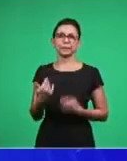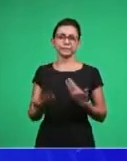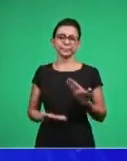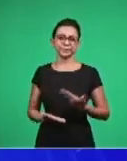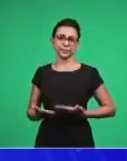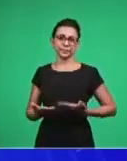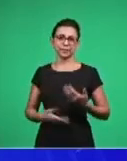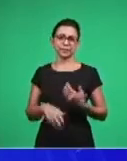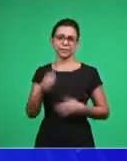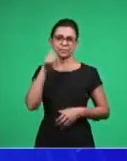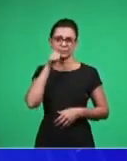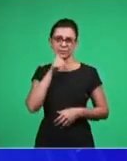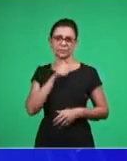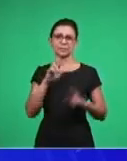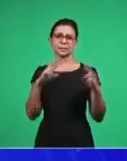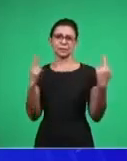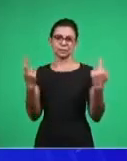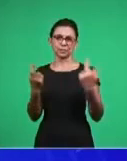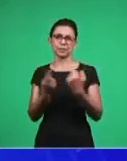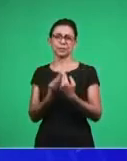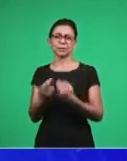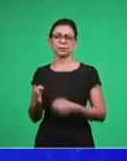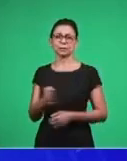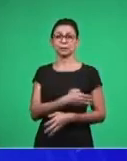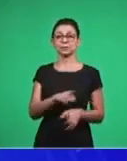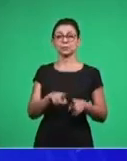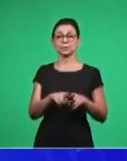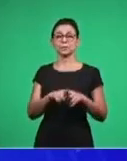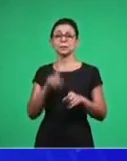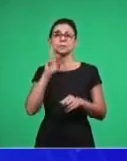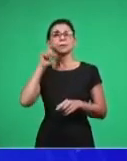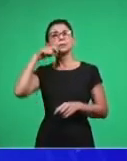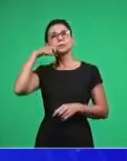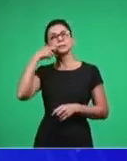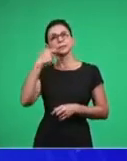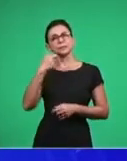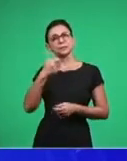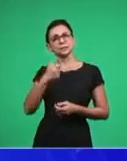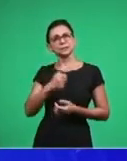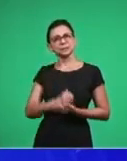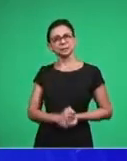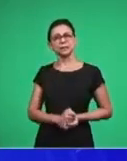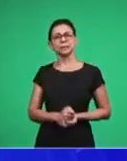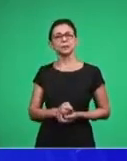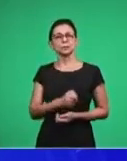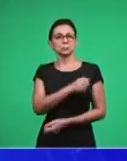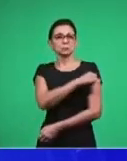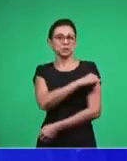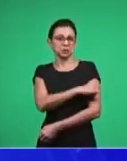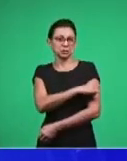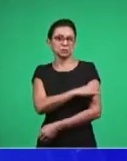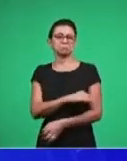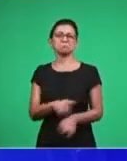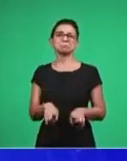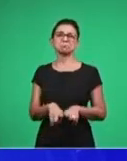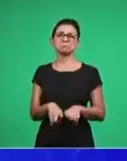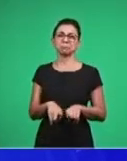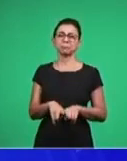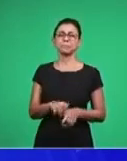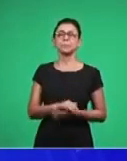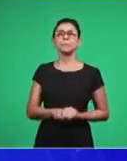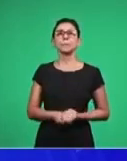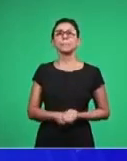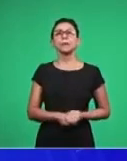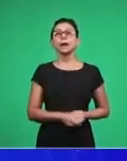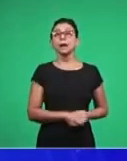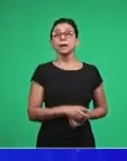There was also a special service with a Lord's Supper in Rio